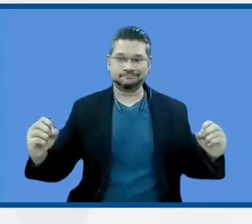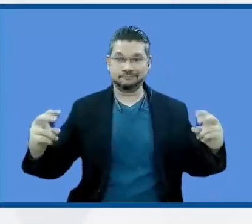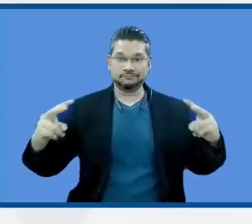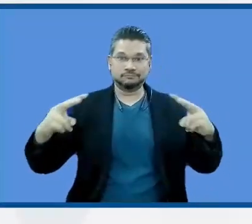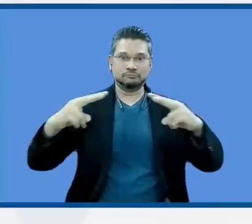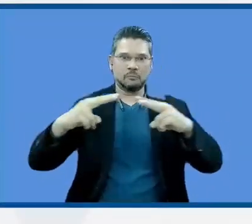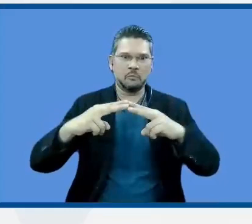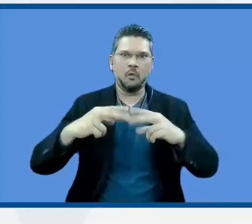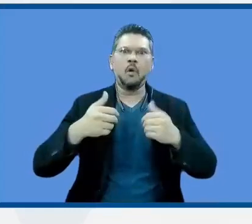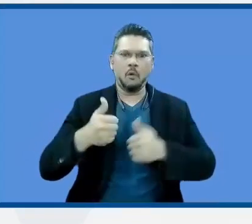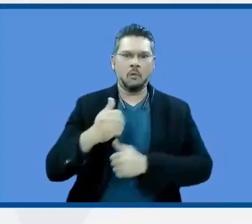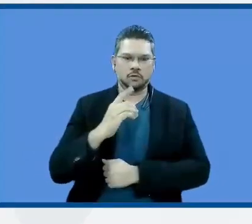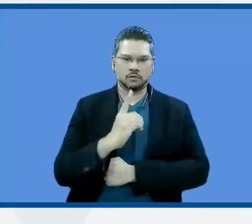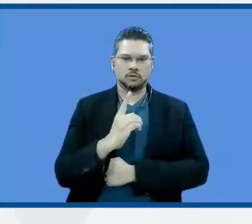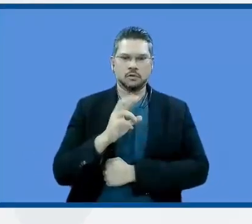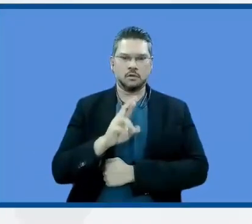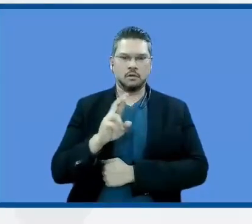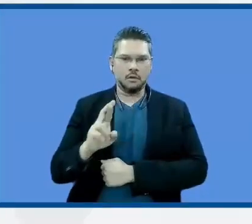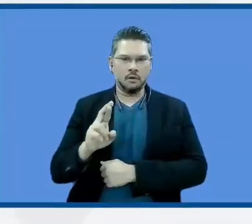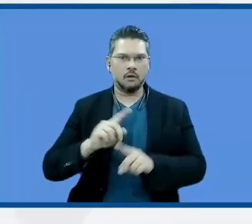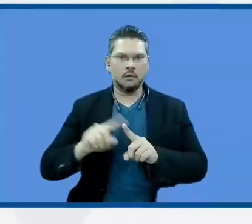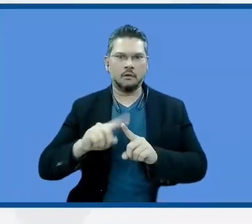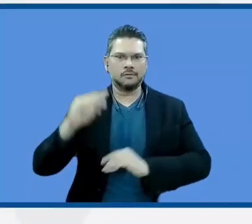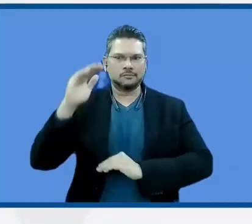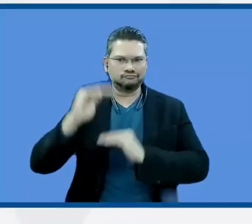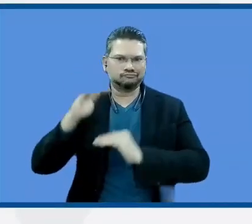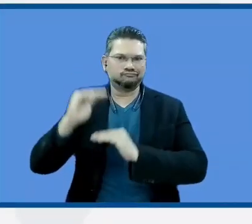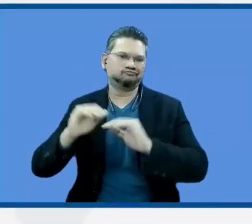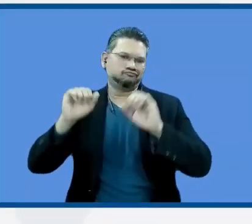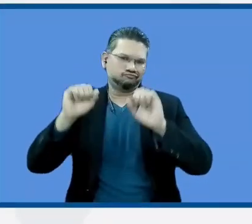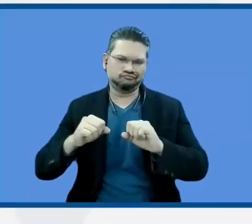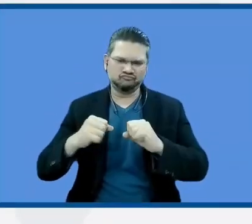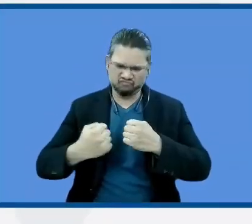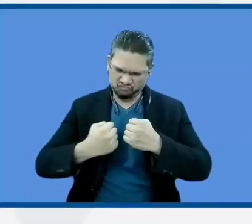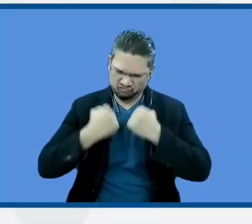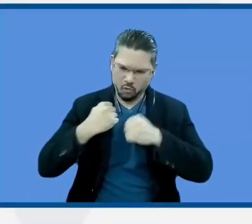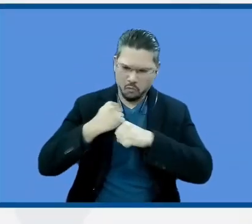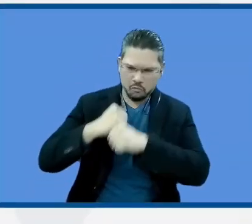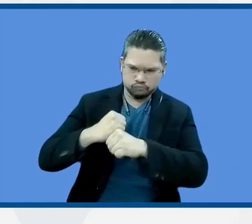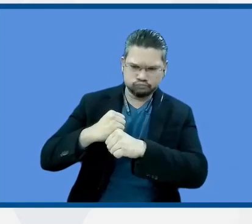more sustainable and resilient development. Thank you very much.